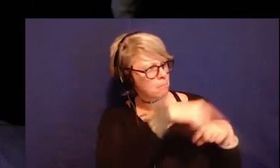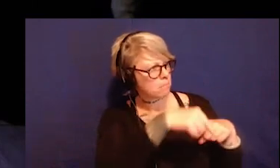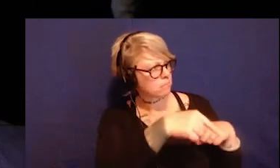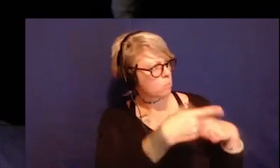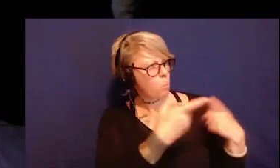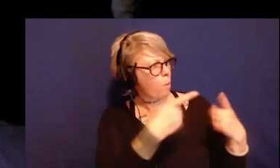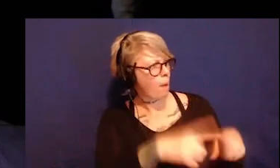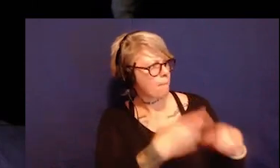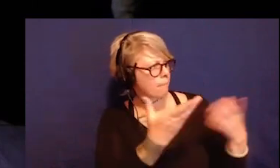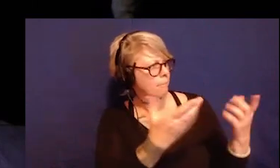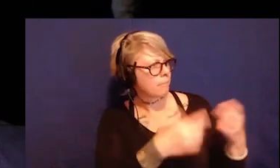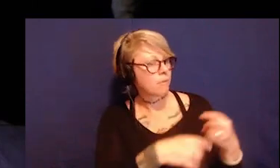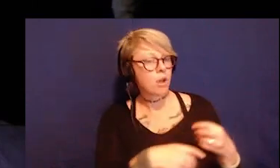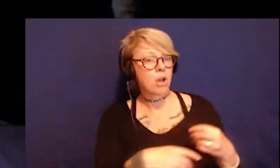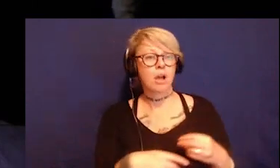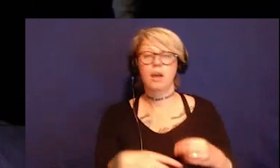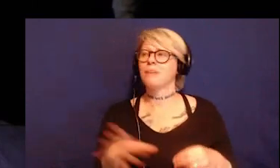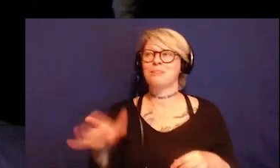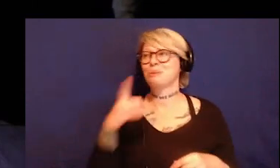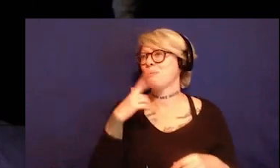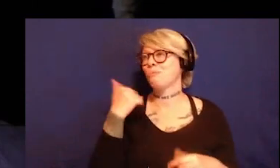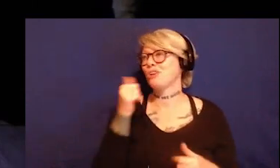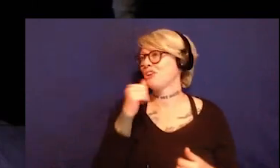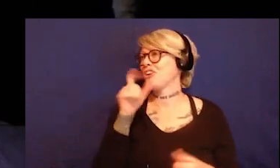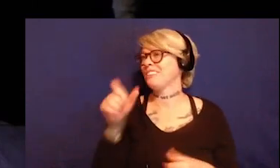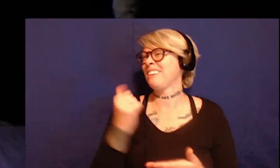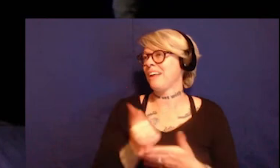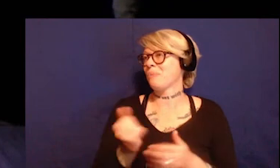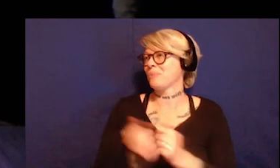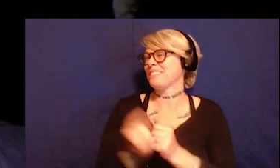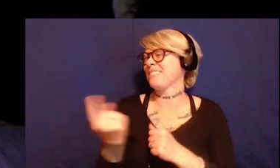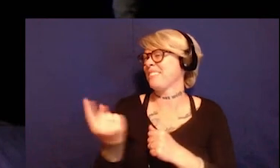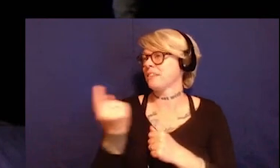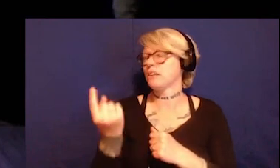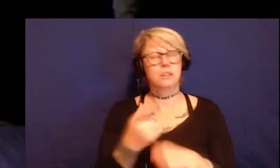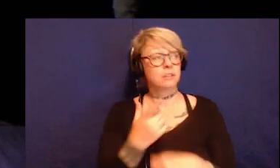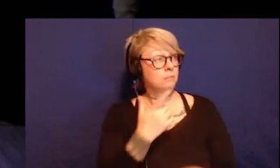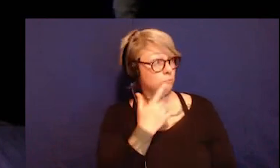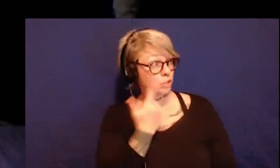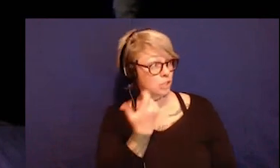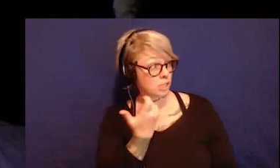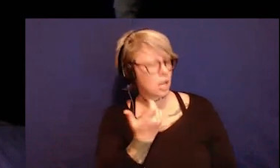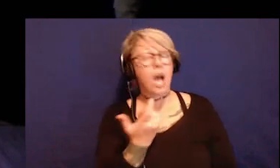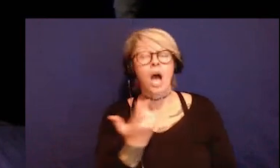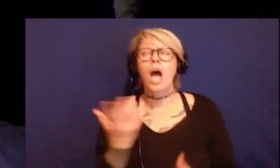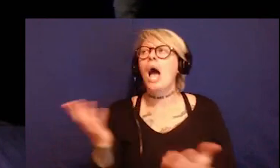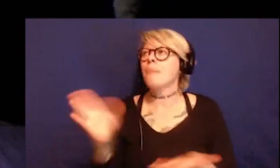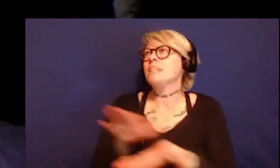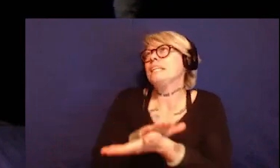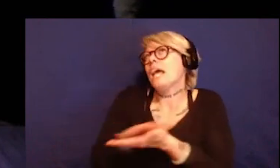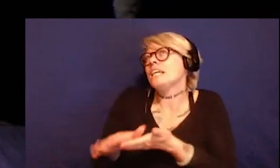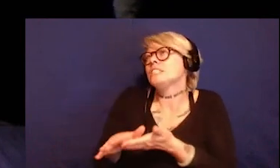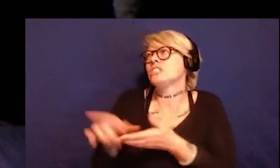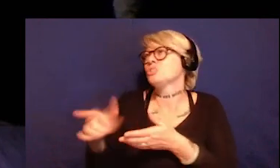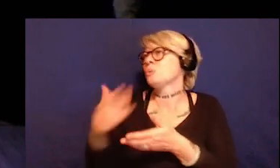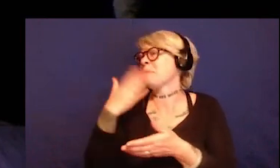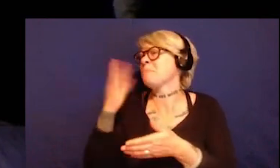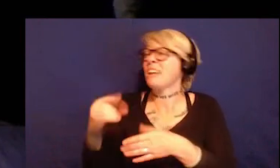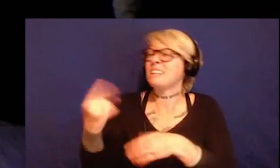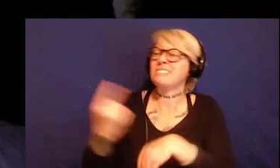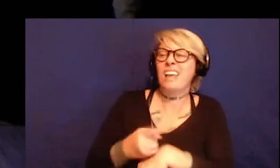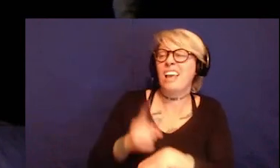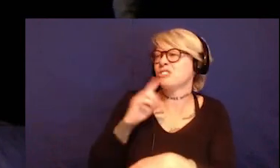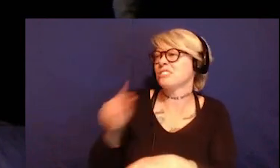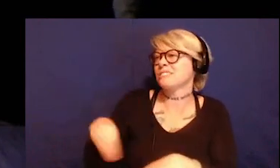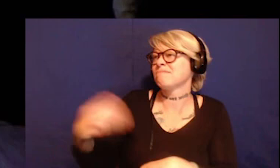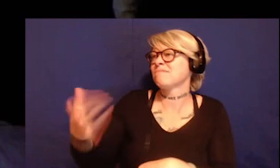what? This pretty girl needed help with something. Pretty? I mean, nice. She was having a terrible day. I just gave her an extra